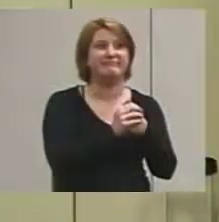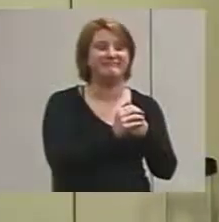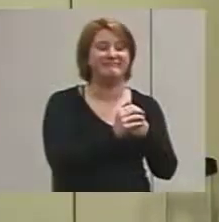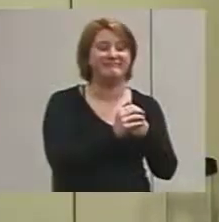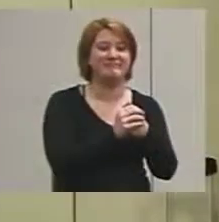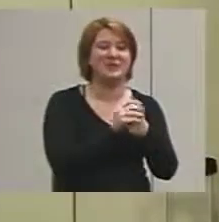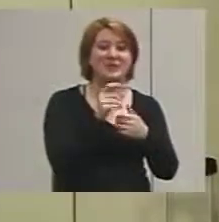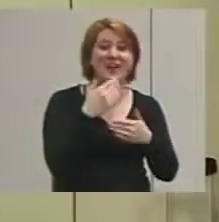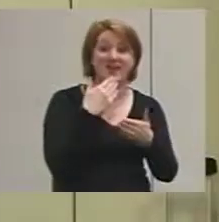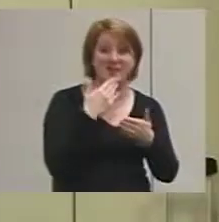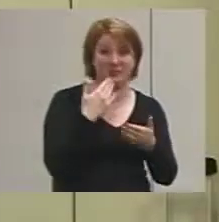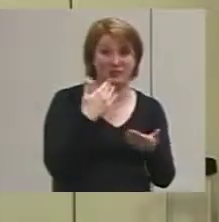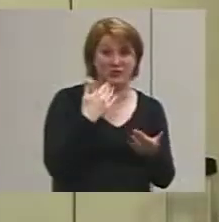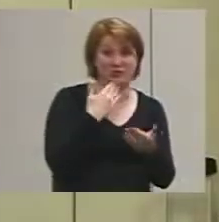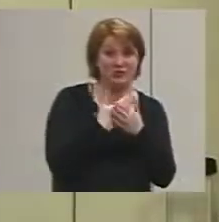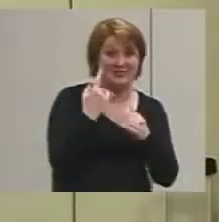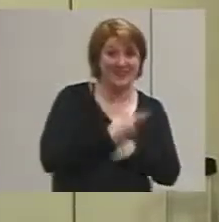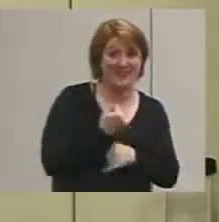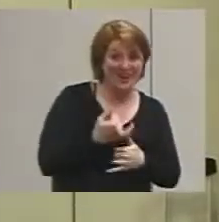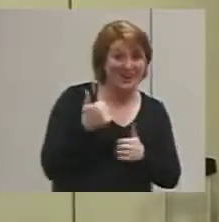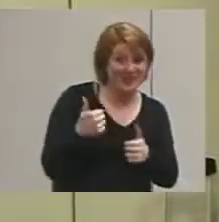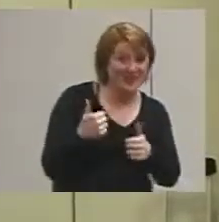let's have a good day, or whatever.